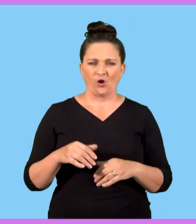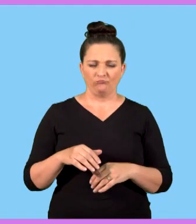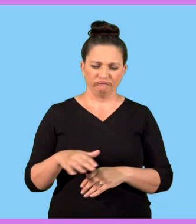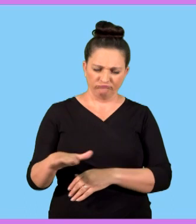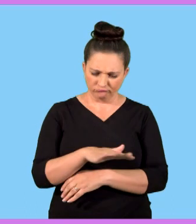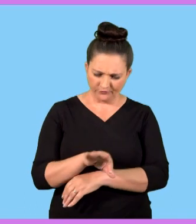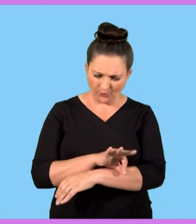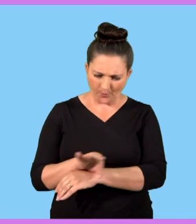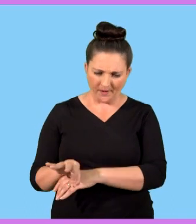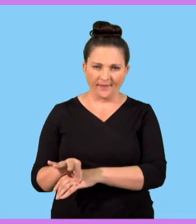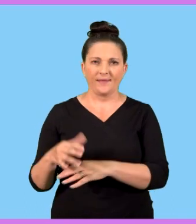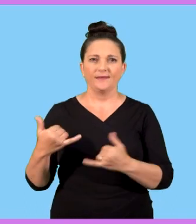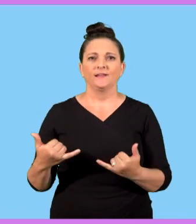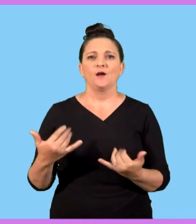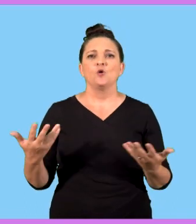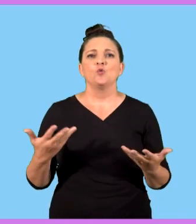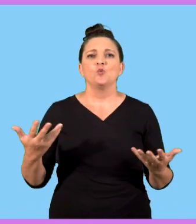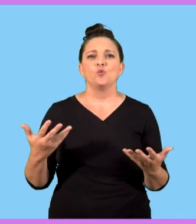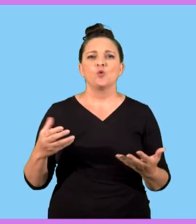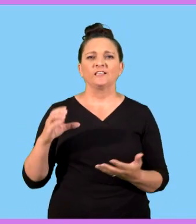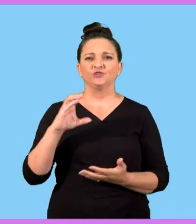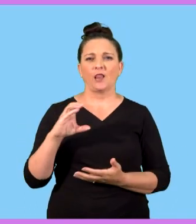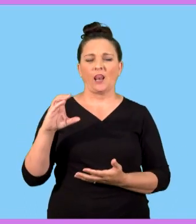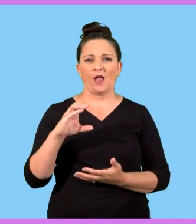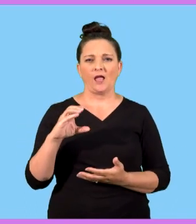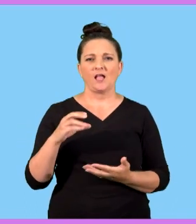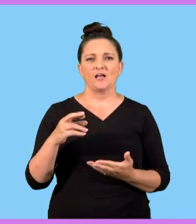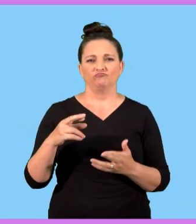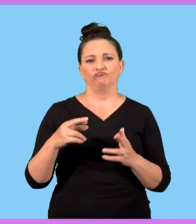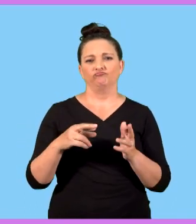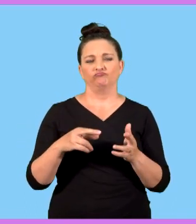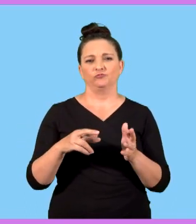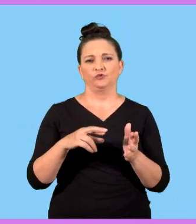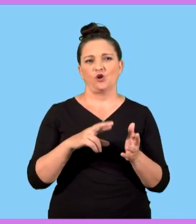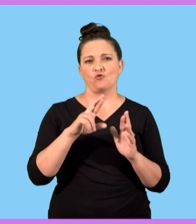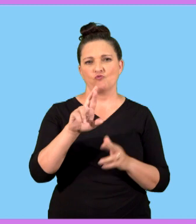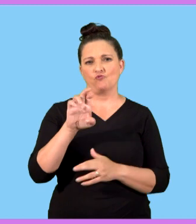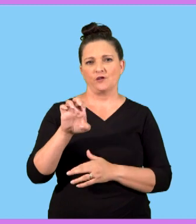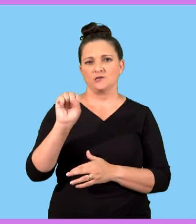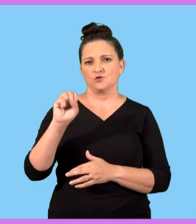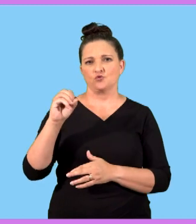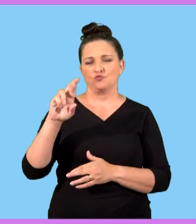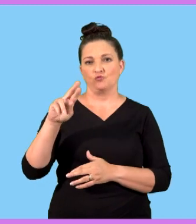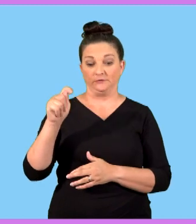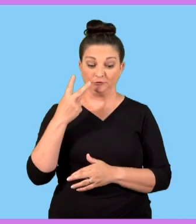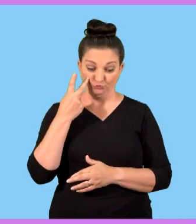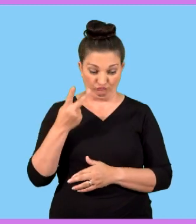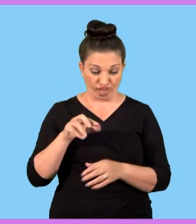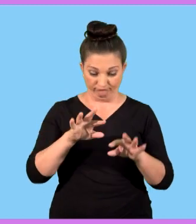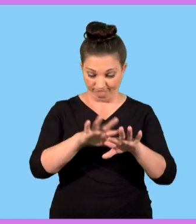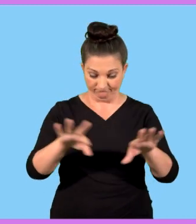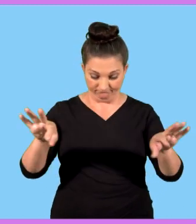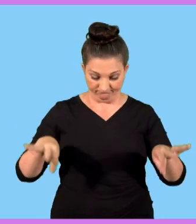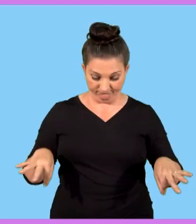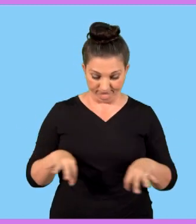floor plan of one of the chalets at the resort is indicated alongside. So here on my left-hand side, you can see is the floor